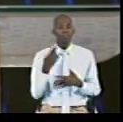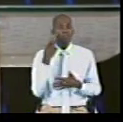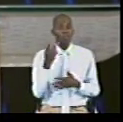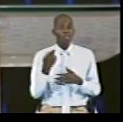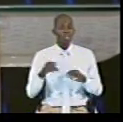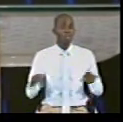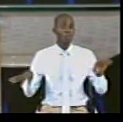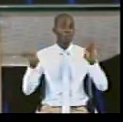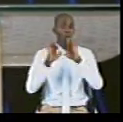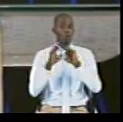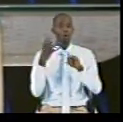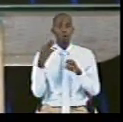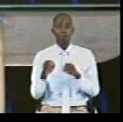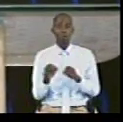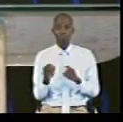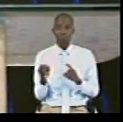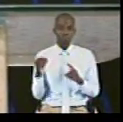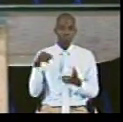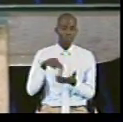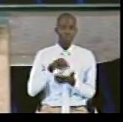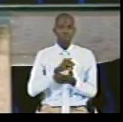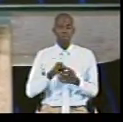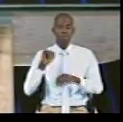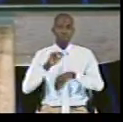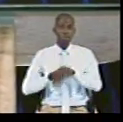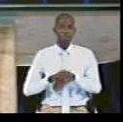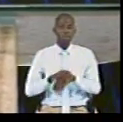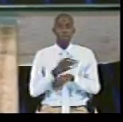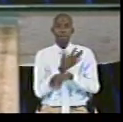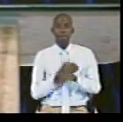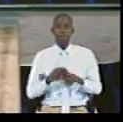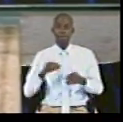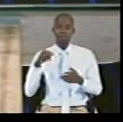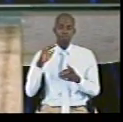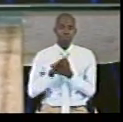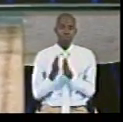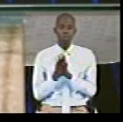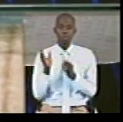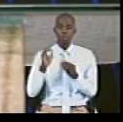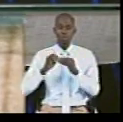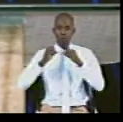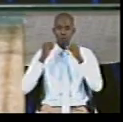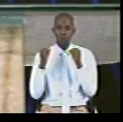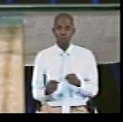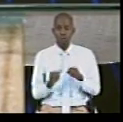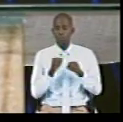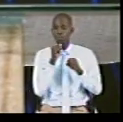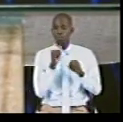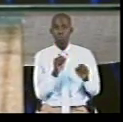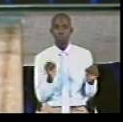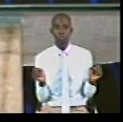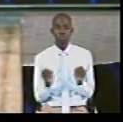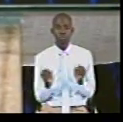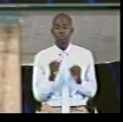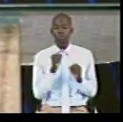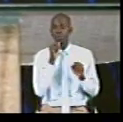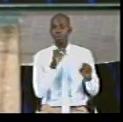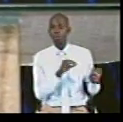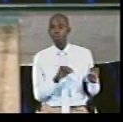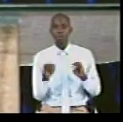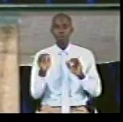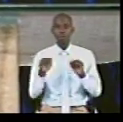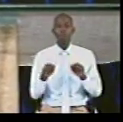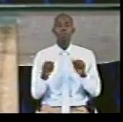and standing fast and remaining solid, unshakable, steadfast, perseverance